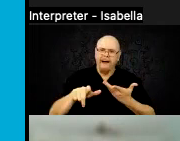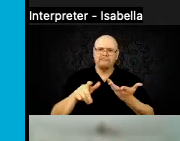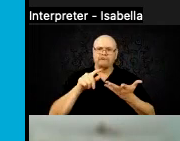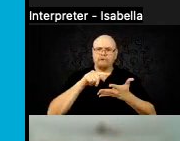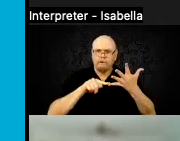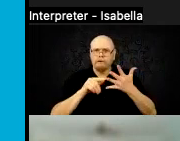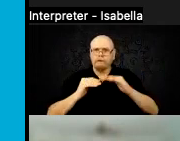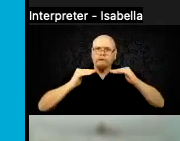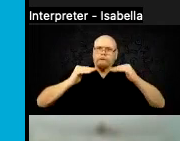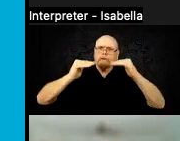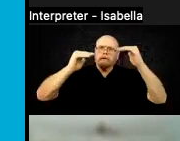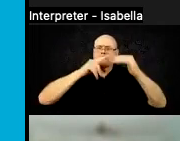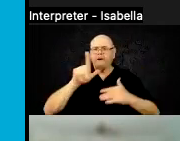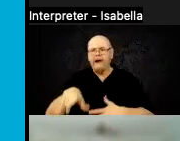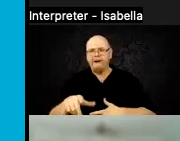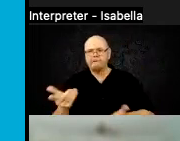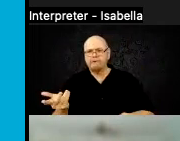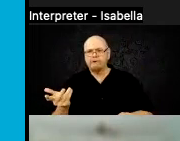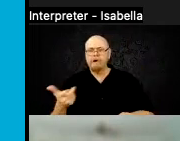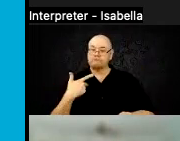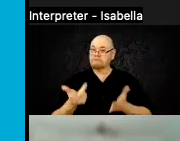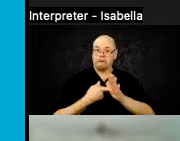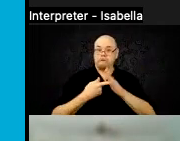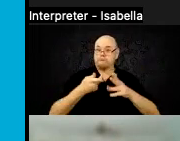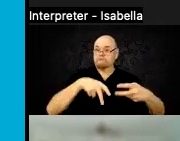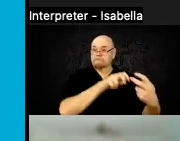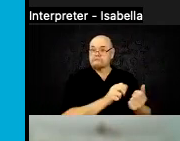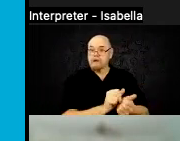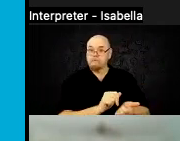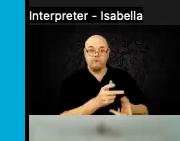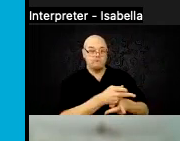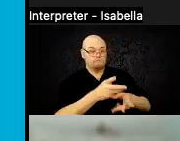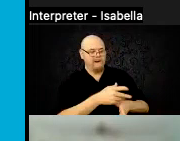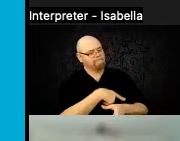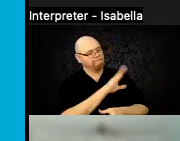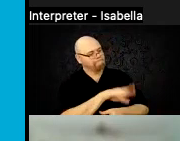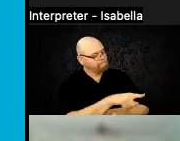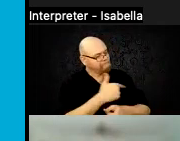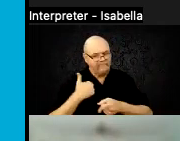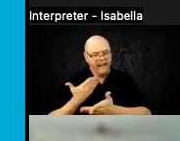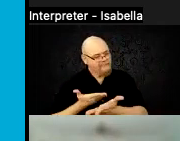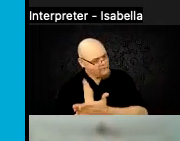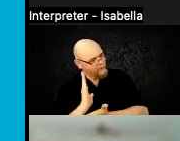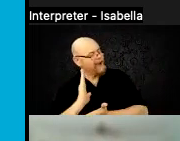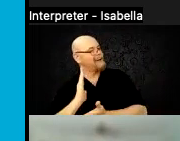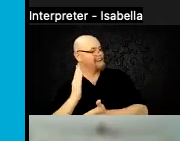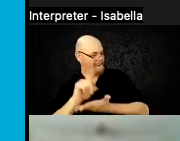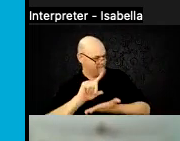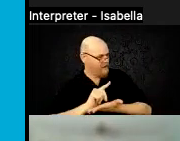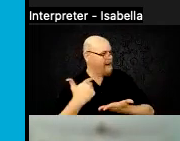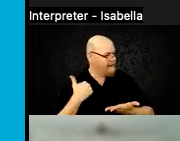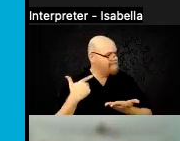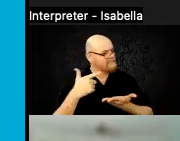through what their rights are under the law and strategies and steps that they can take to advocate for themselves and move